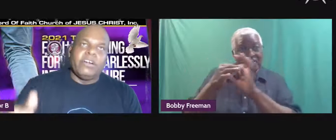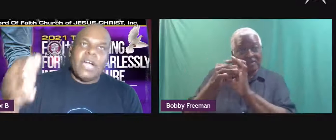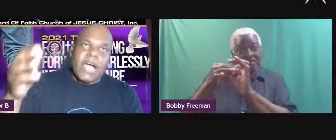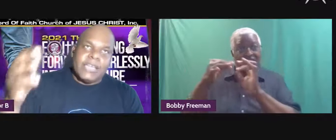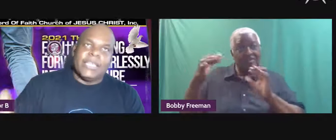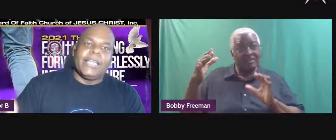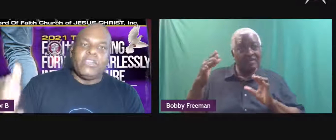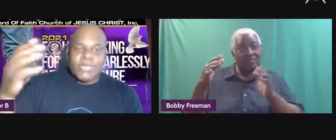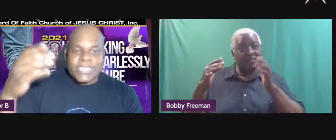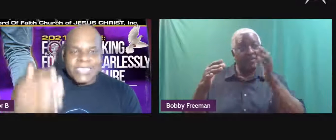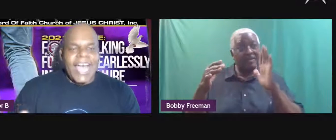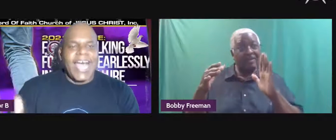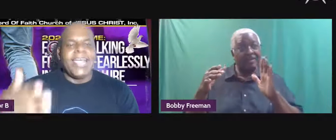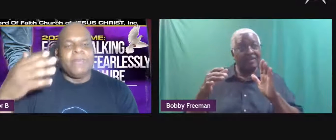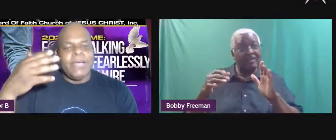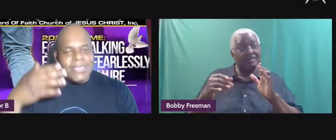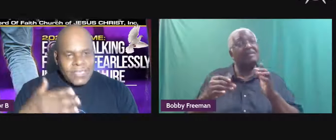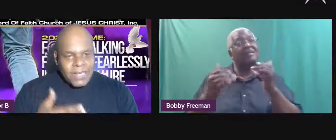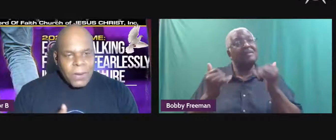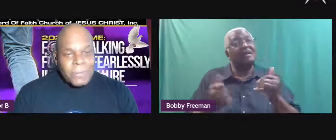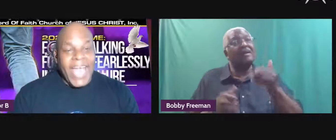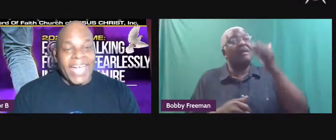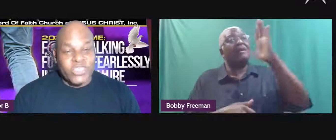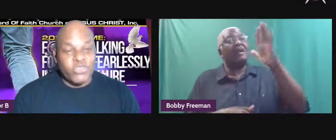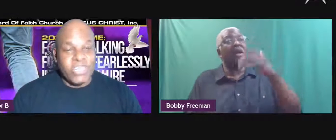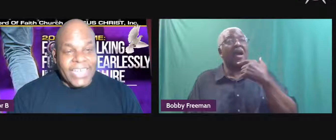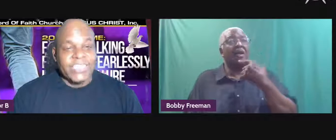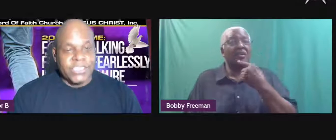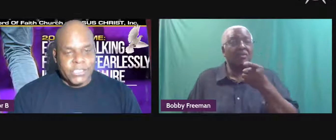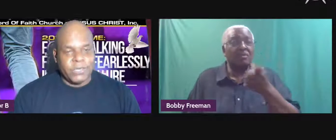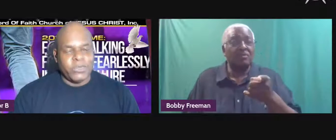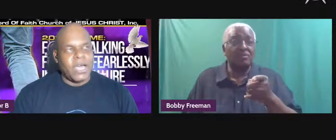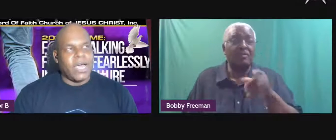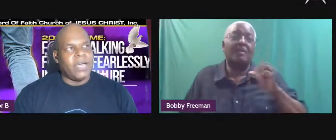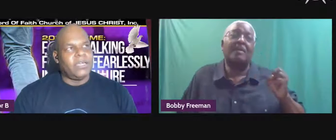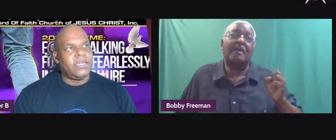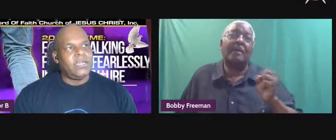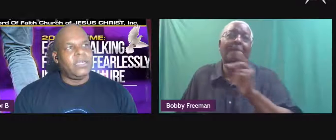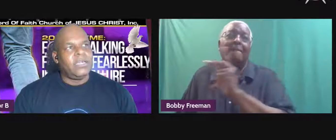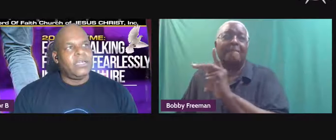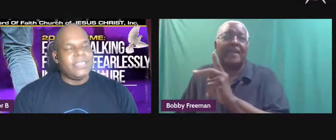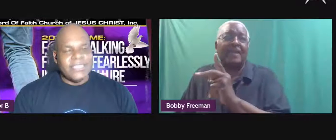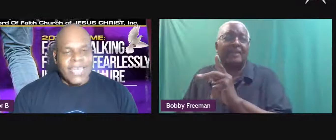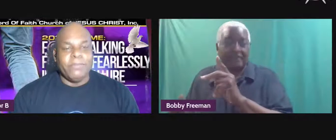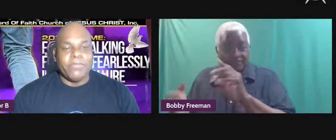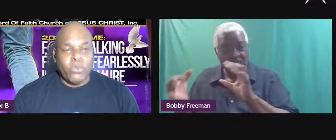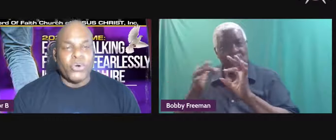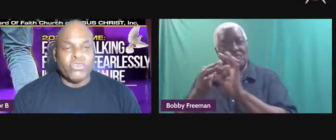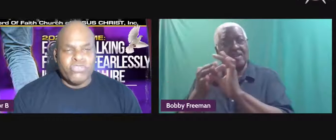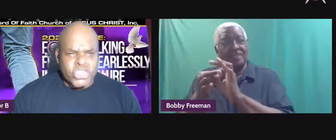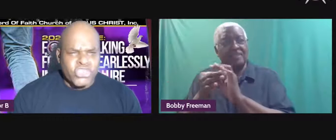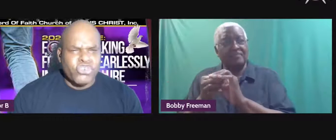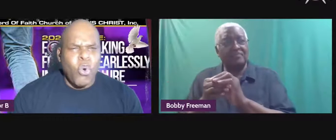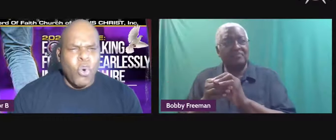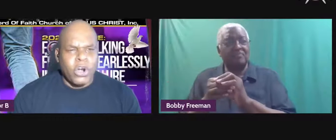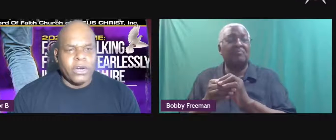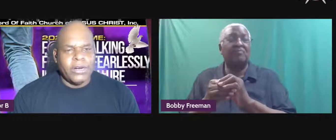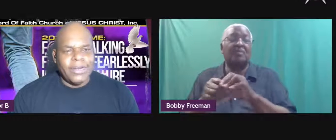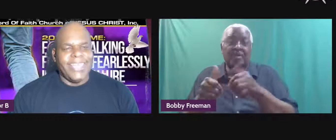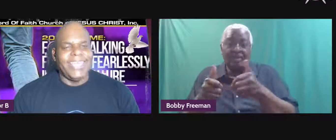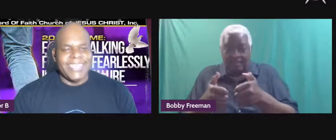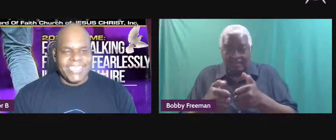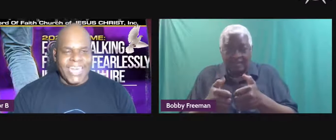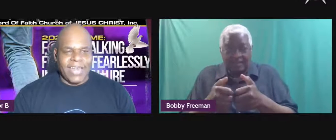and you hear God telling you it's time to come back into relationship with God, then type the word